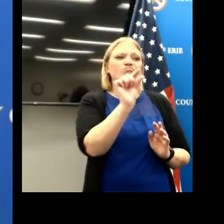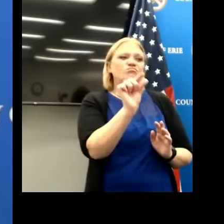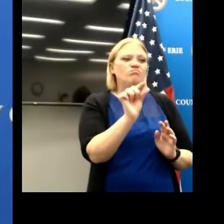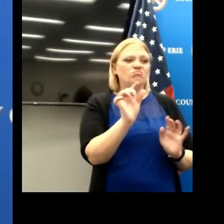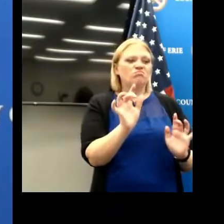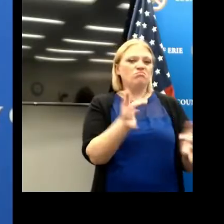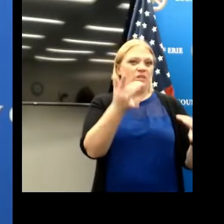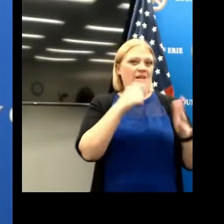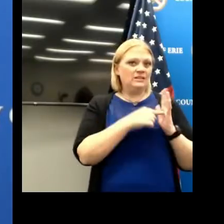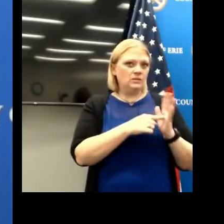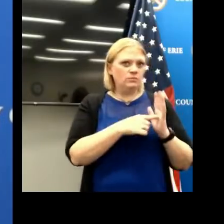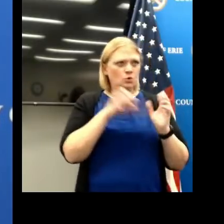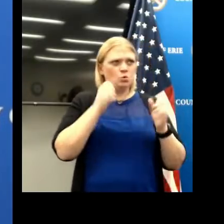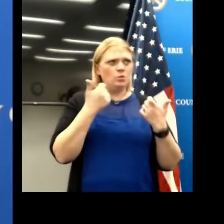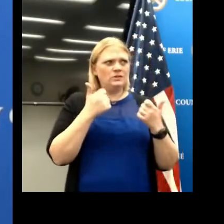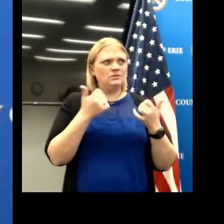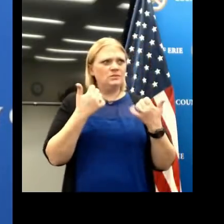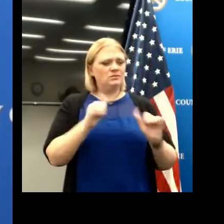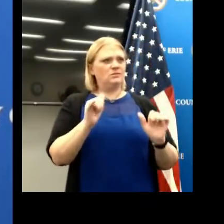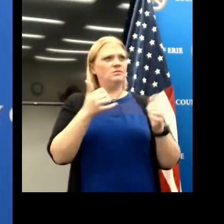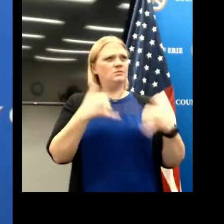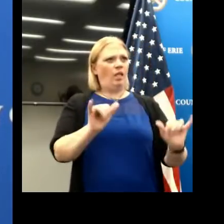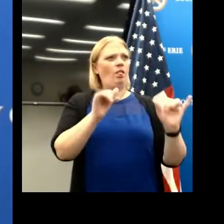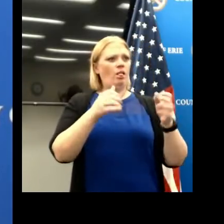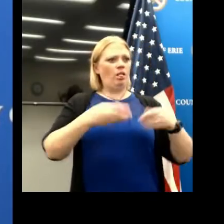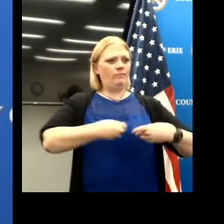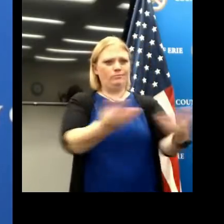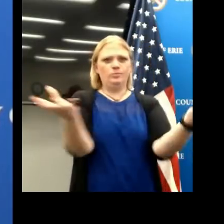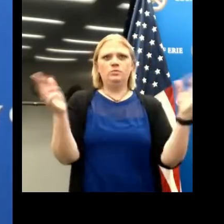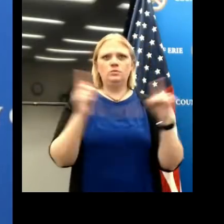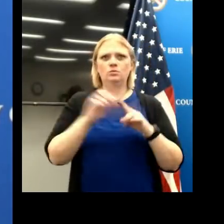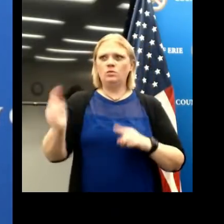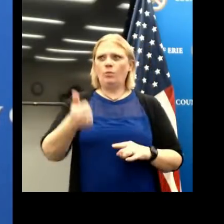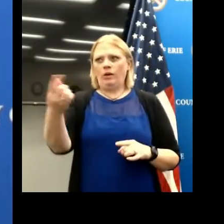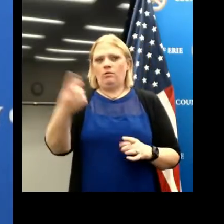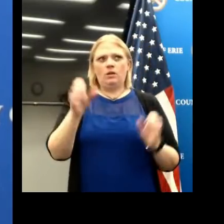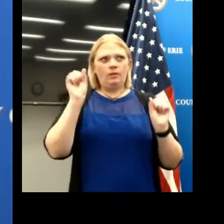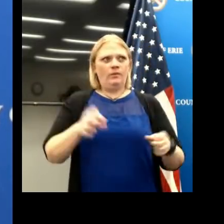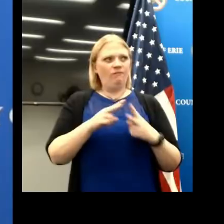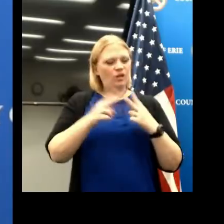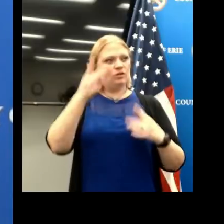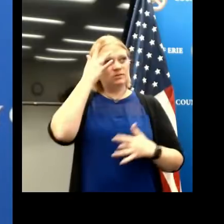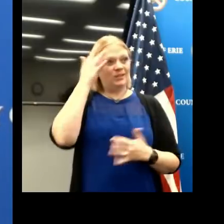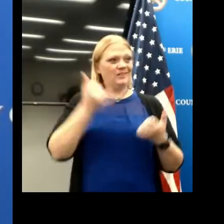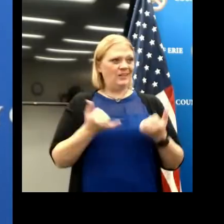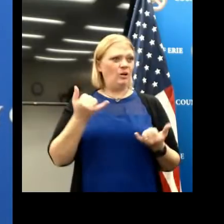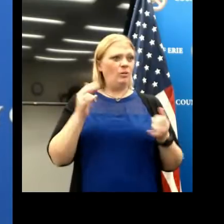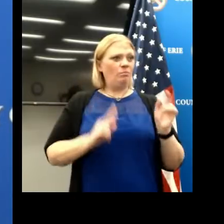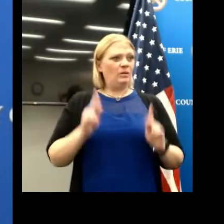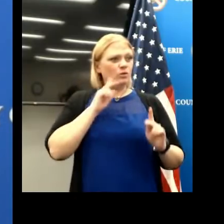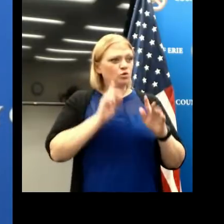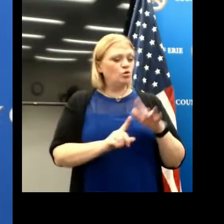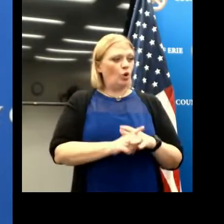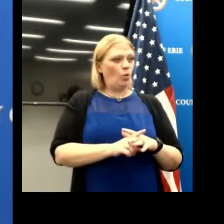ill from it and or die. And we know that there's a lot of folks who are showing up now with